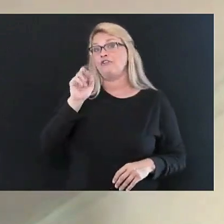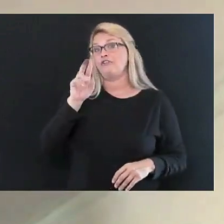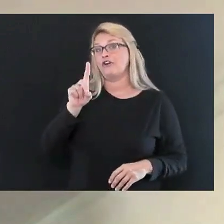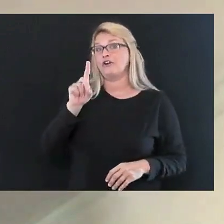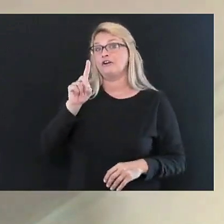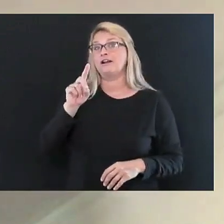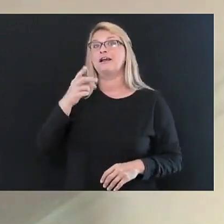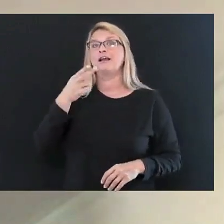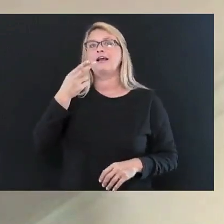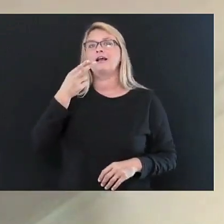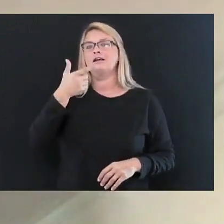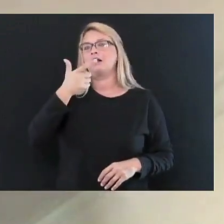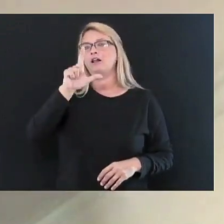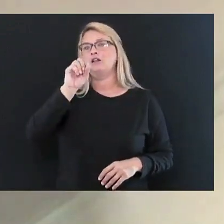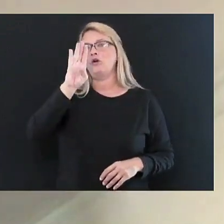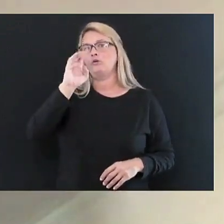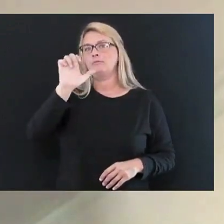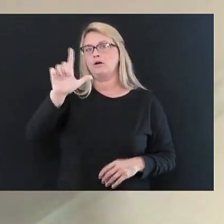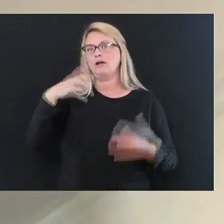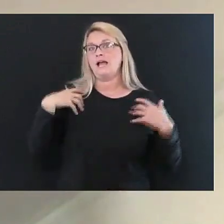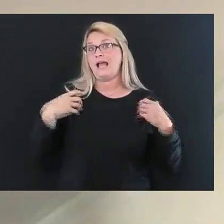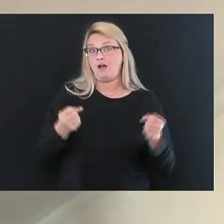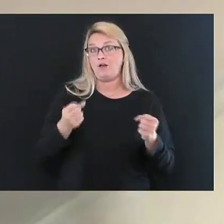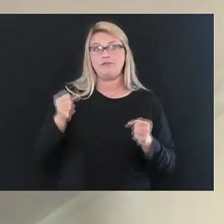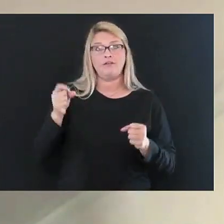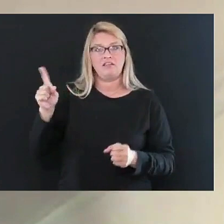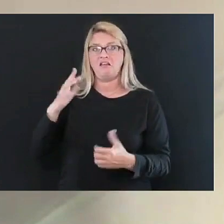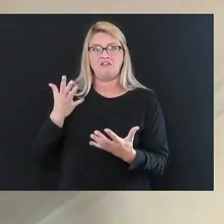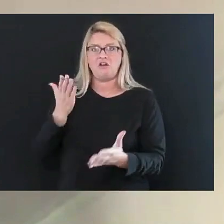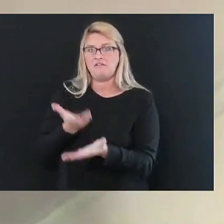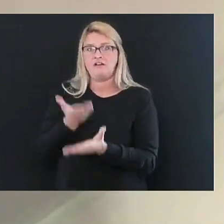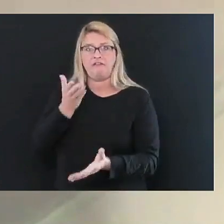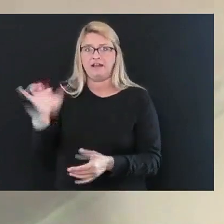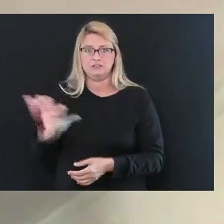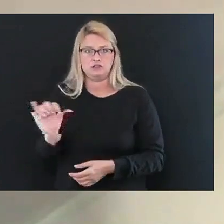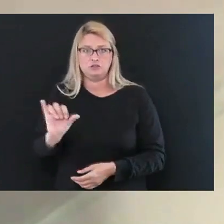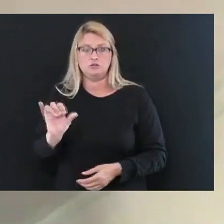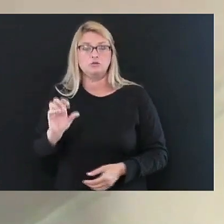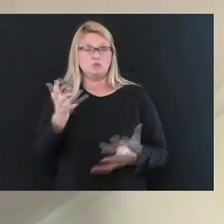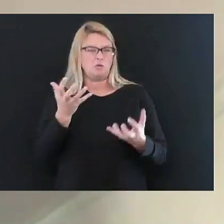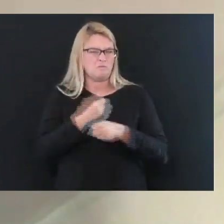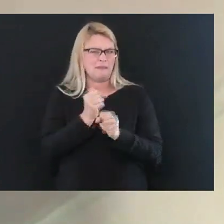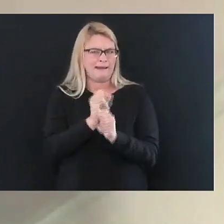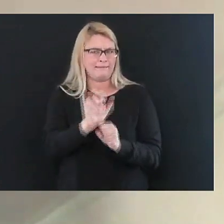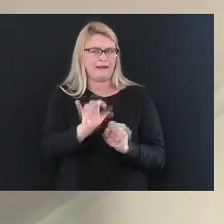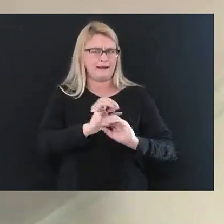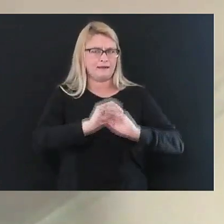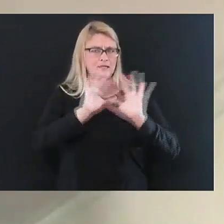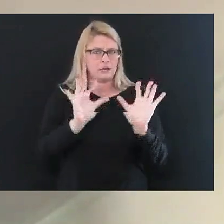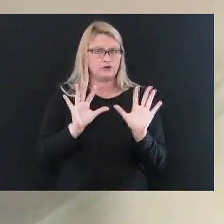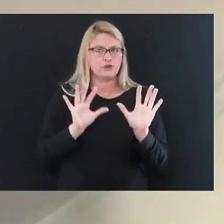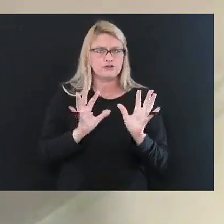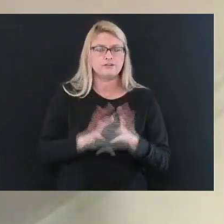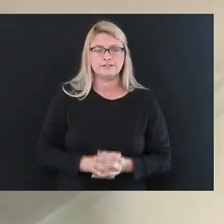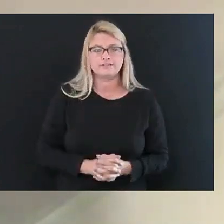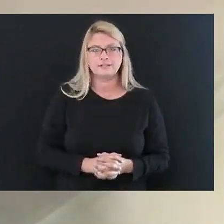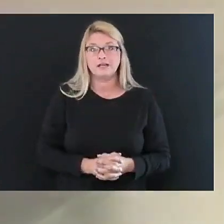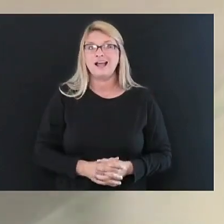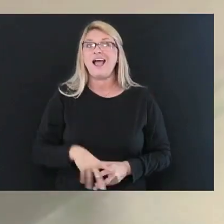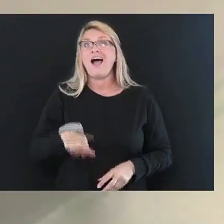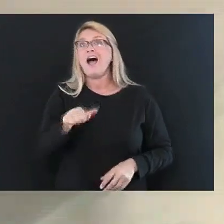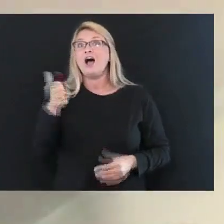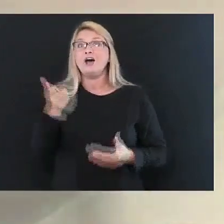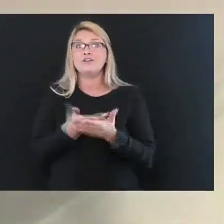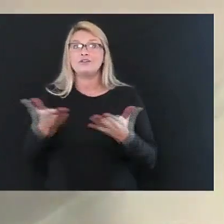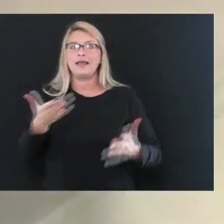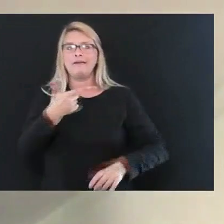has recommendations about the percent positive rate. So I just wanted to make that clear. The other thing I wanted to talk about briefly was the vaccine. And